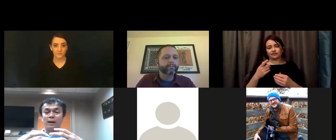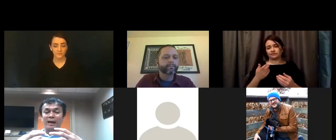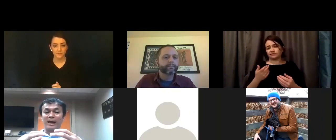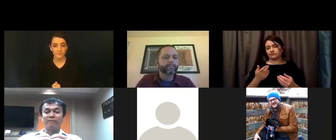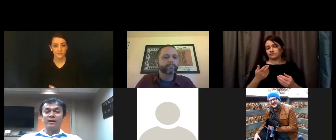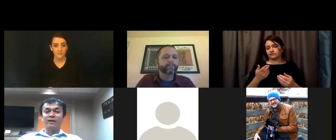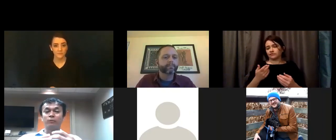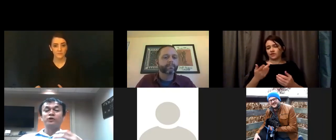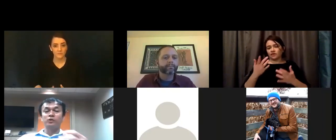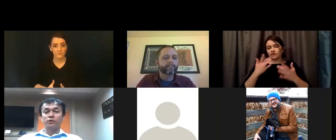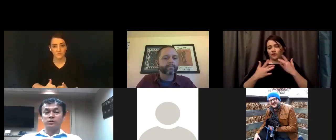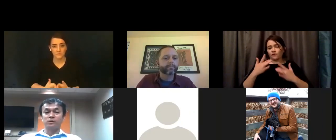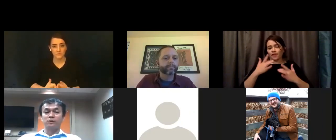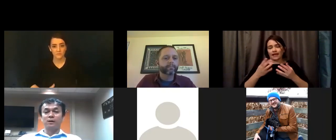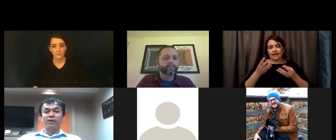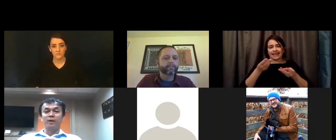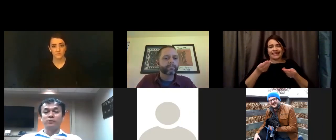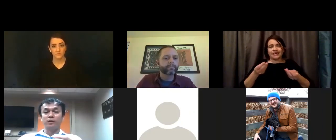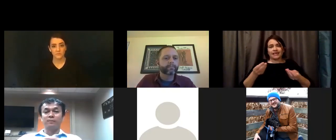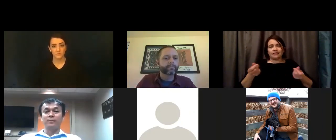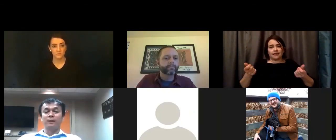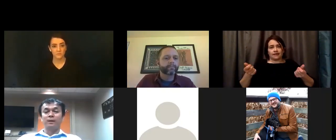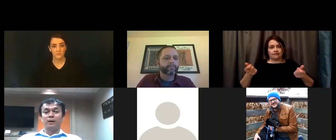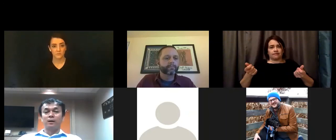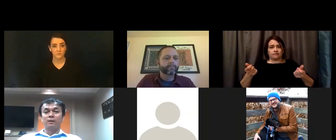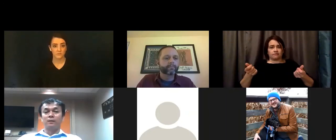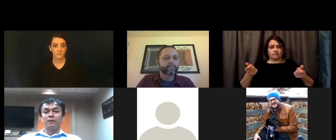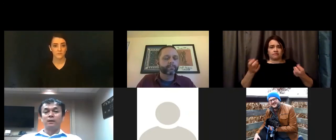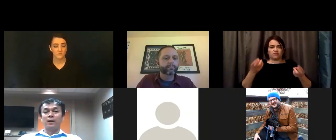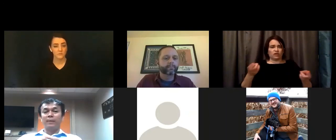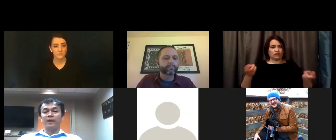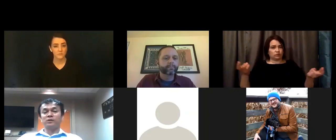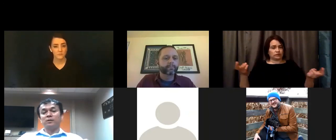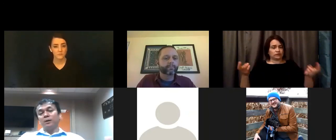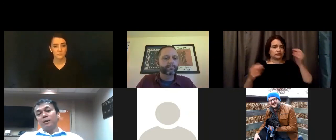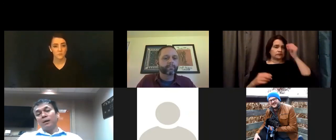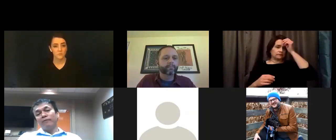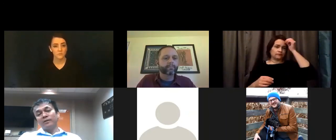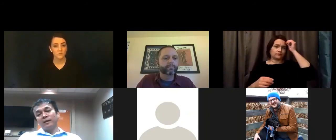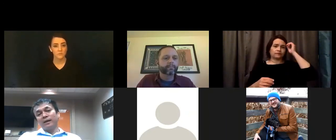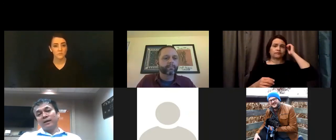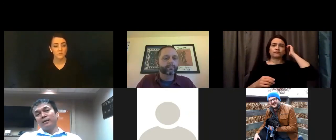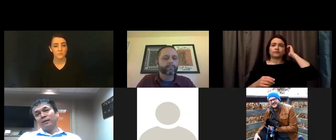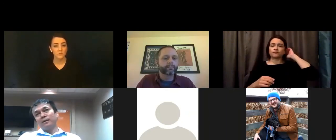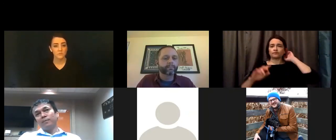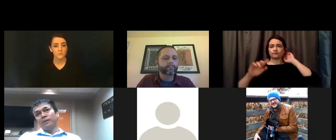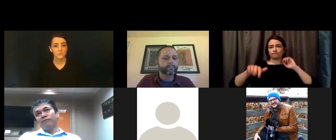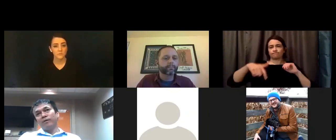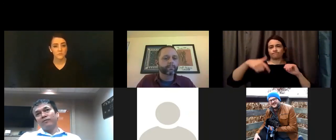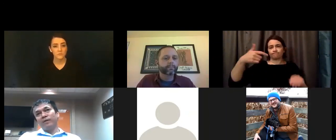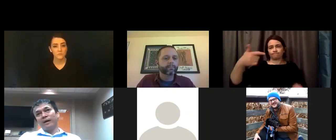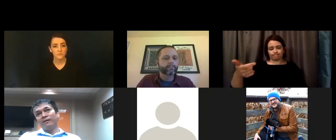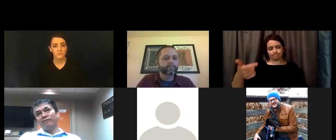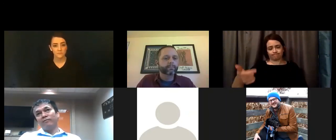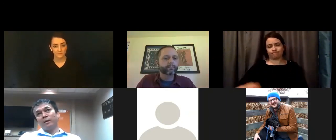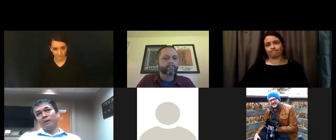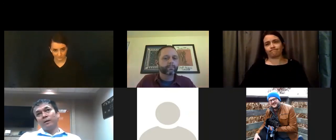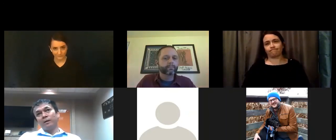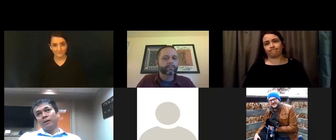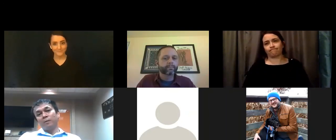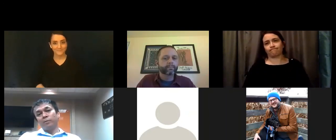or a lack of healing resources available to them. Imagine even today, the